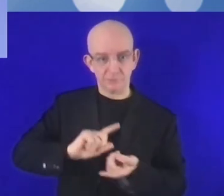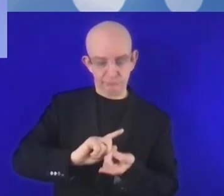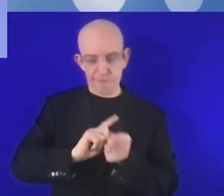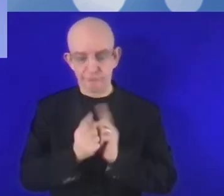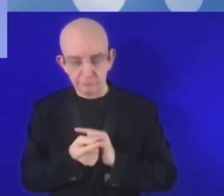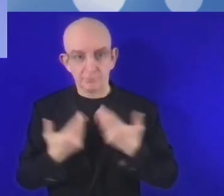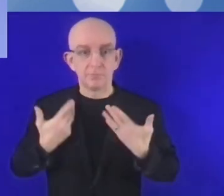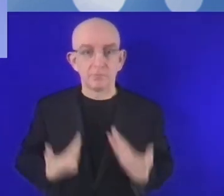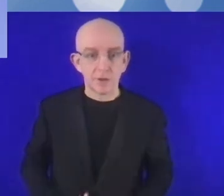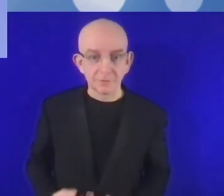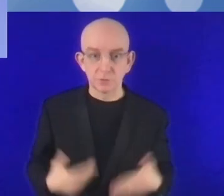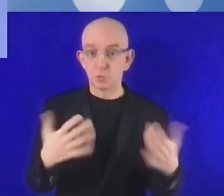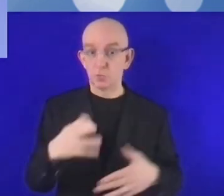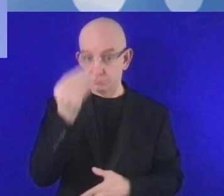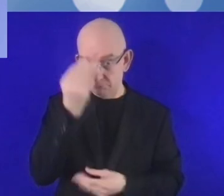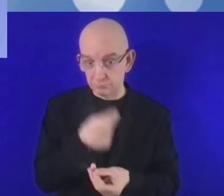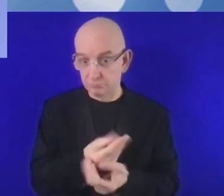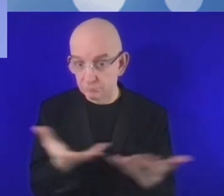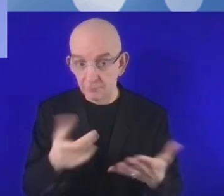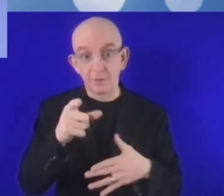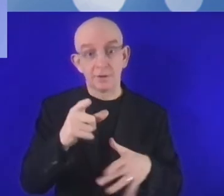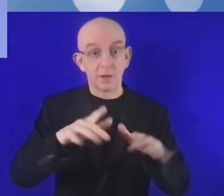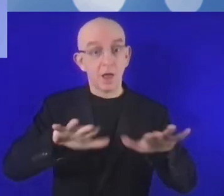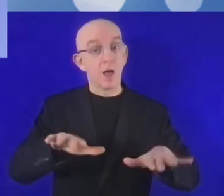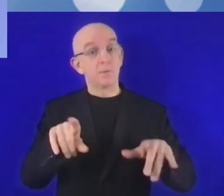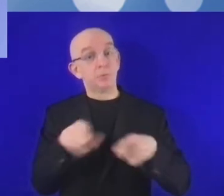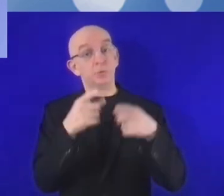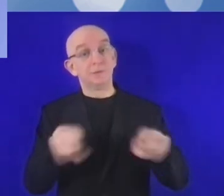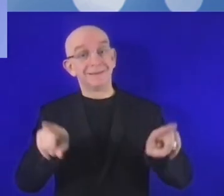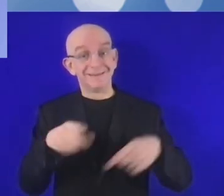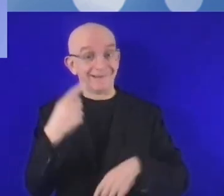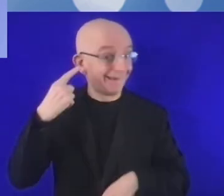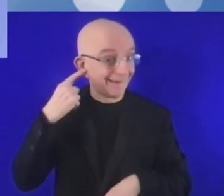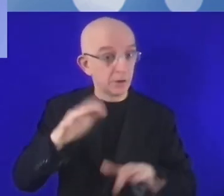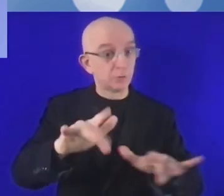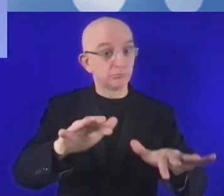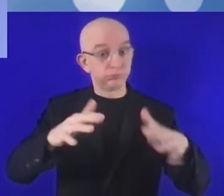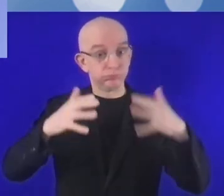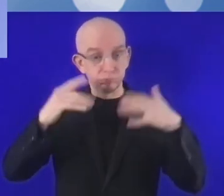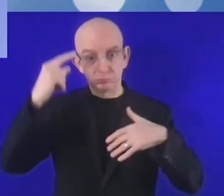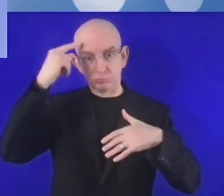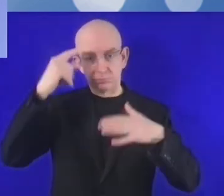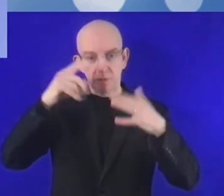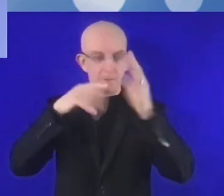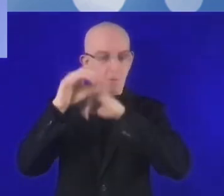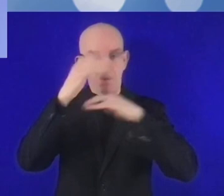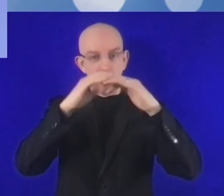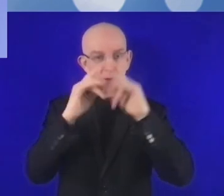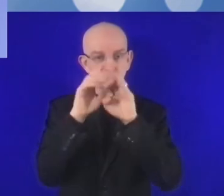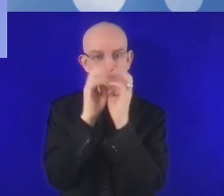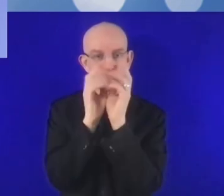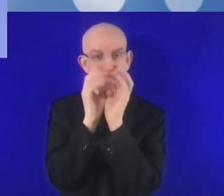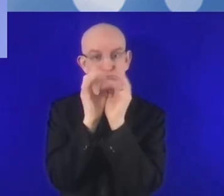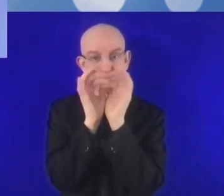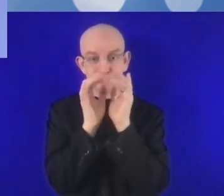profound. And what I can also tell you is that the more quality music has, the more good change it's doing